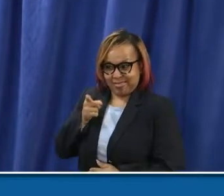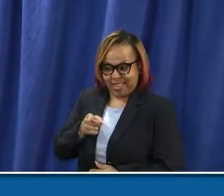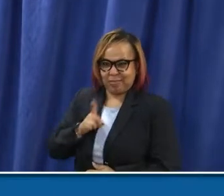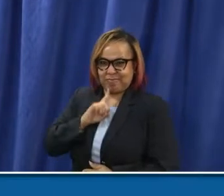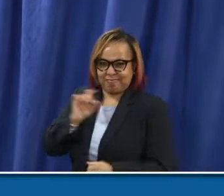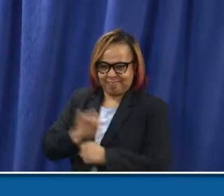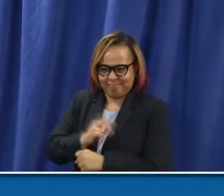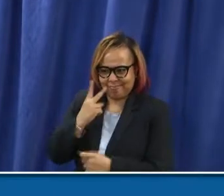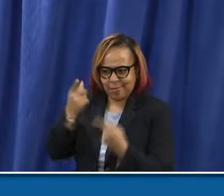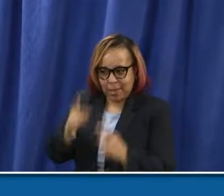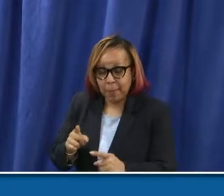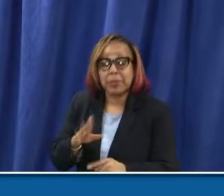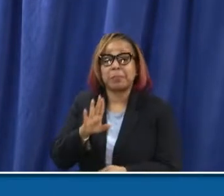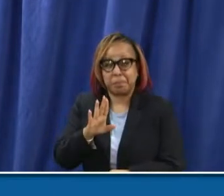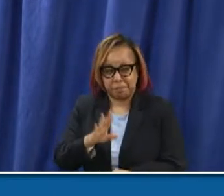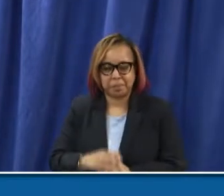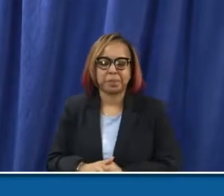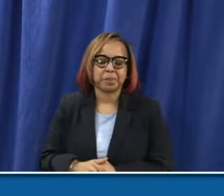the road. You give